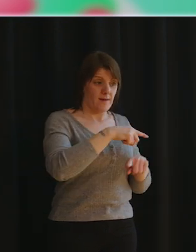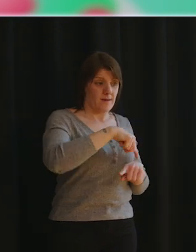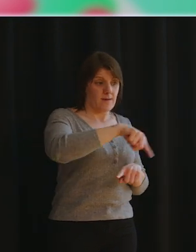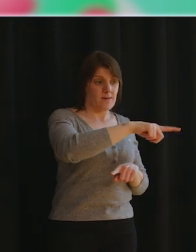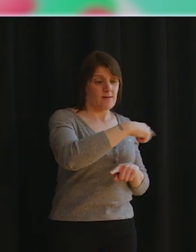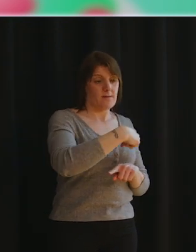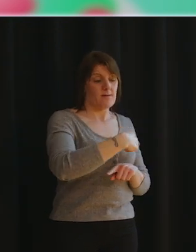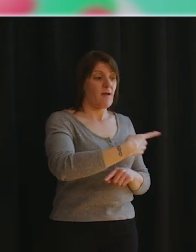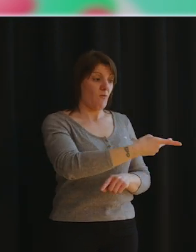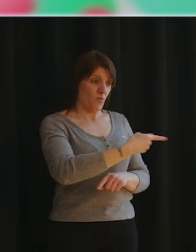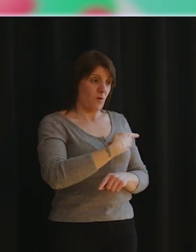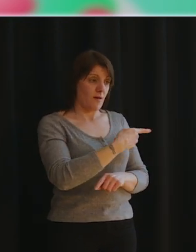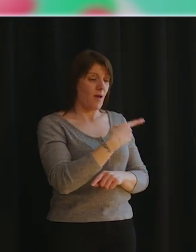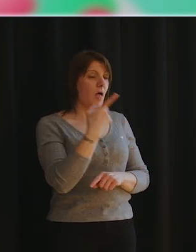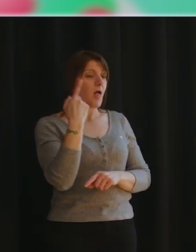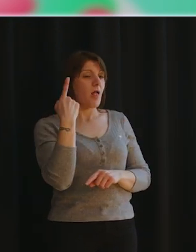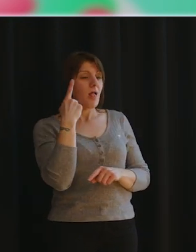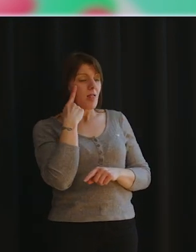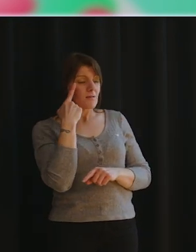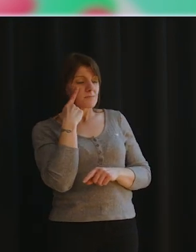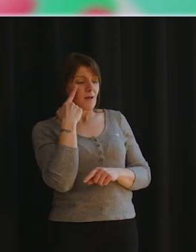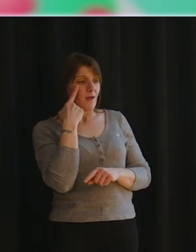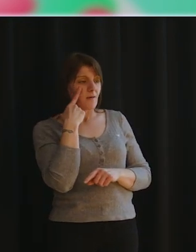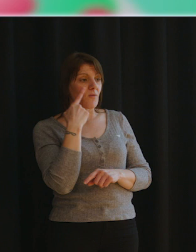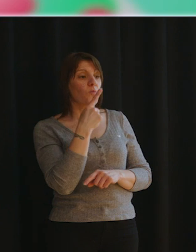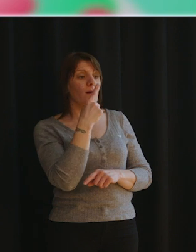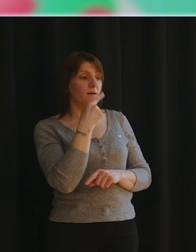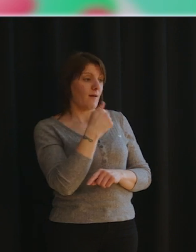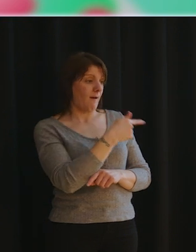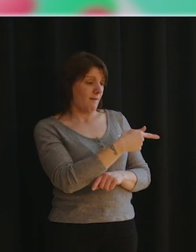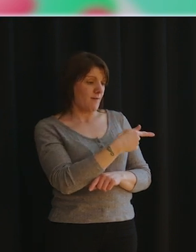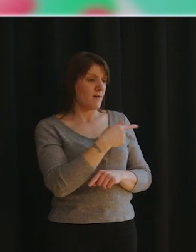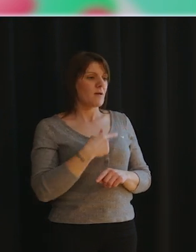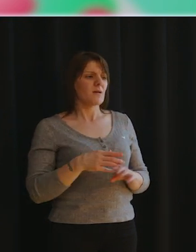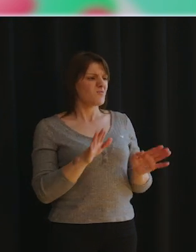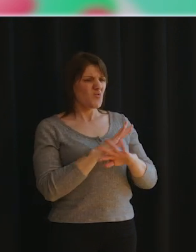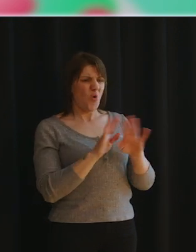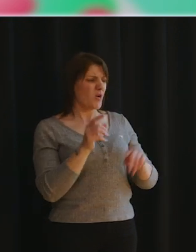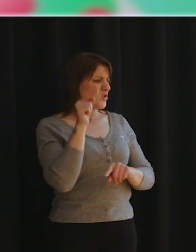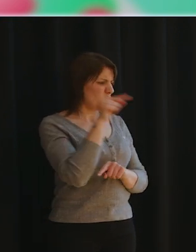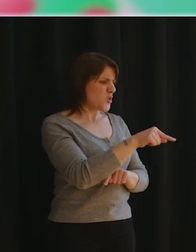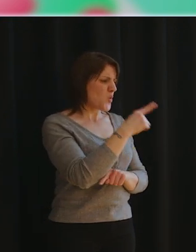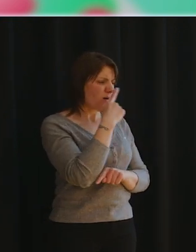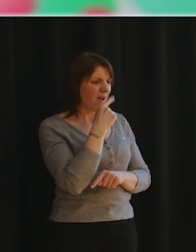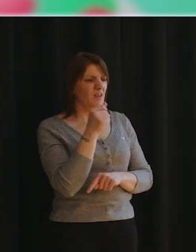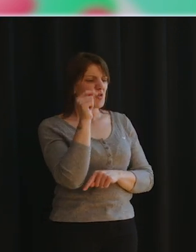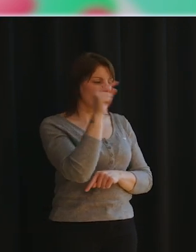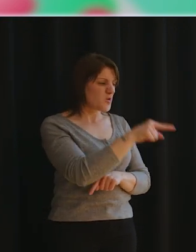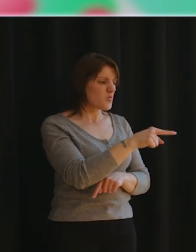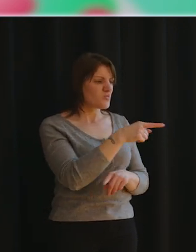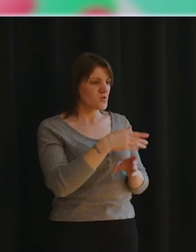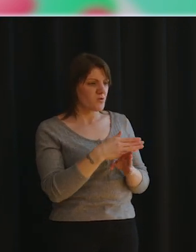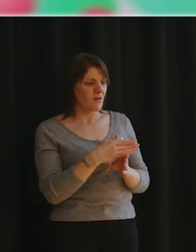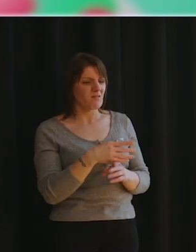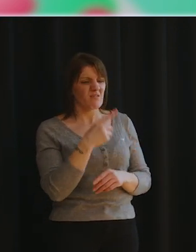Let's see if we. It's then not you. Can you do this? Not you, I'm